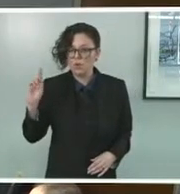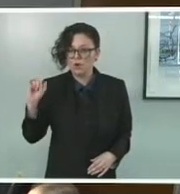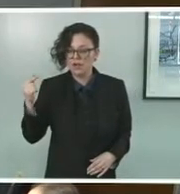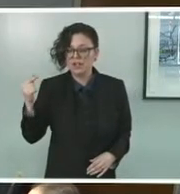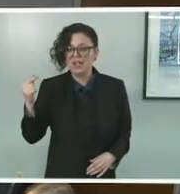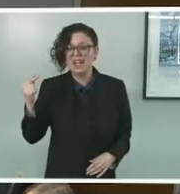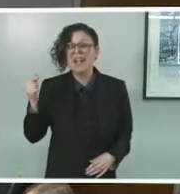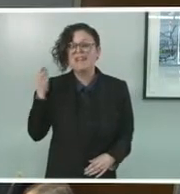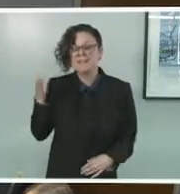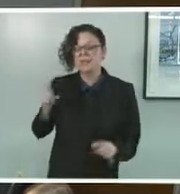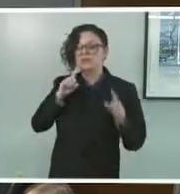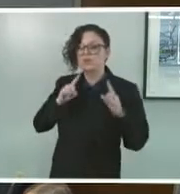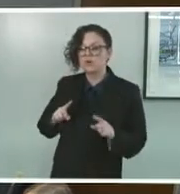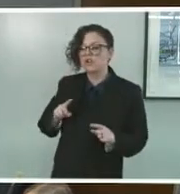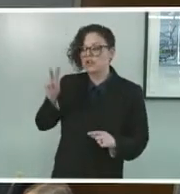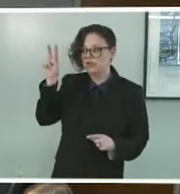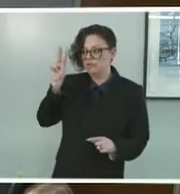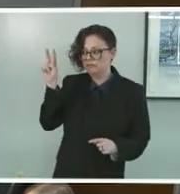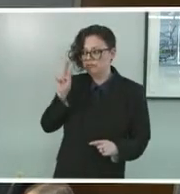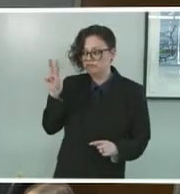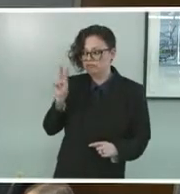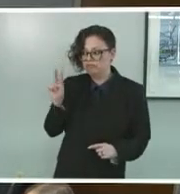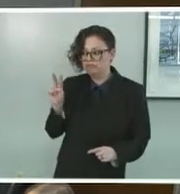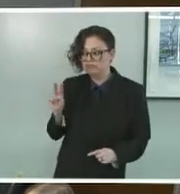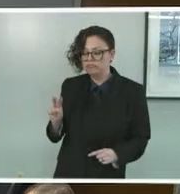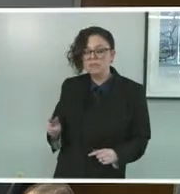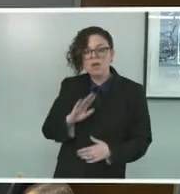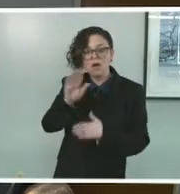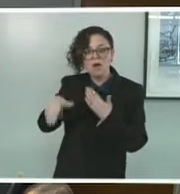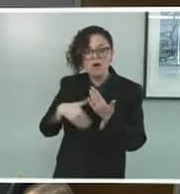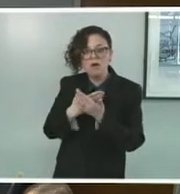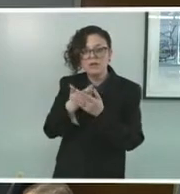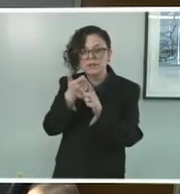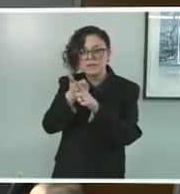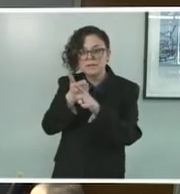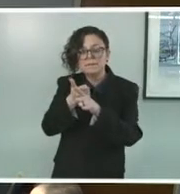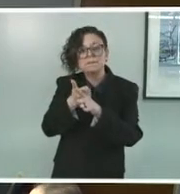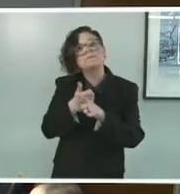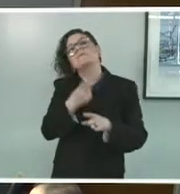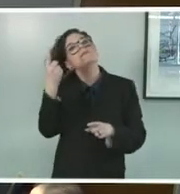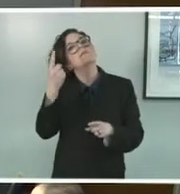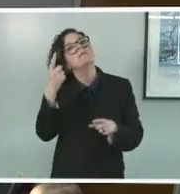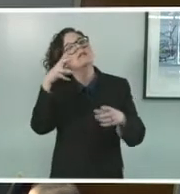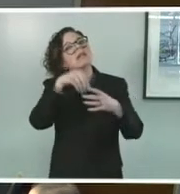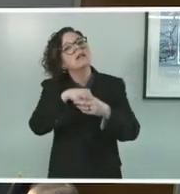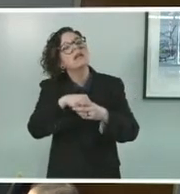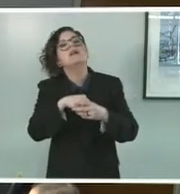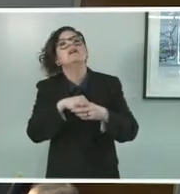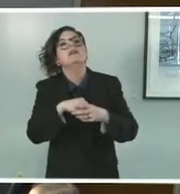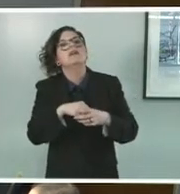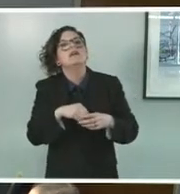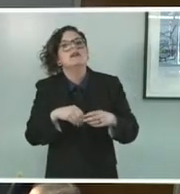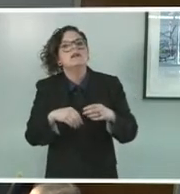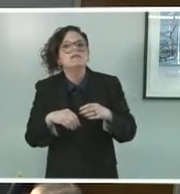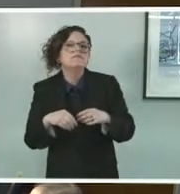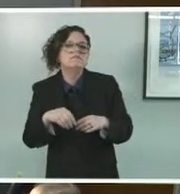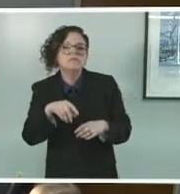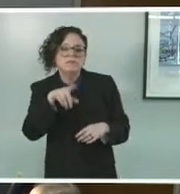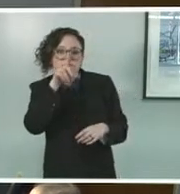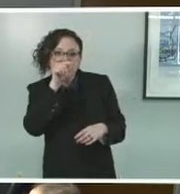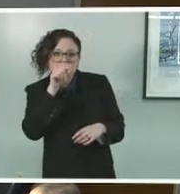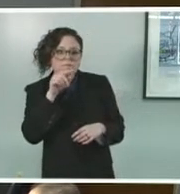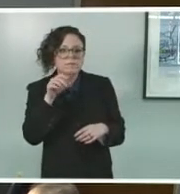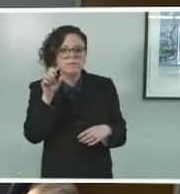orders themselves. This person just asked us on social media where they can get more information about coronavirus, about